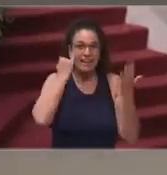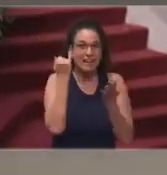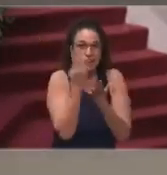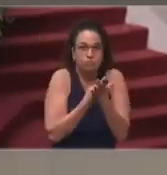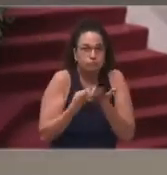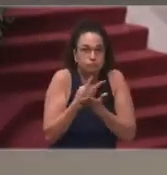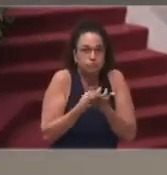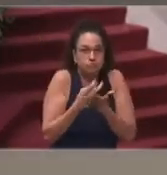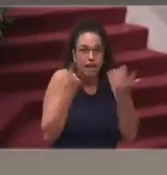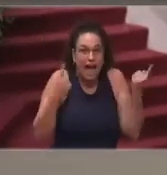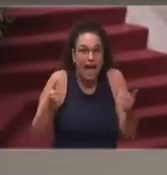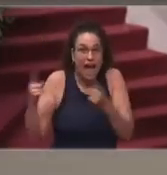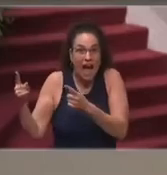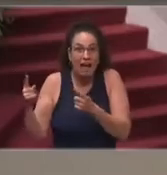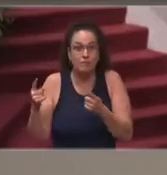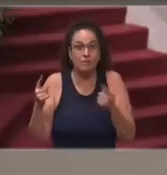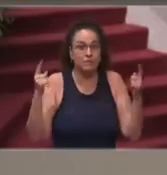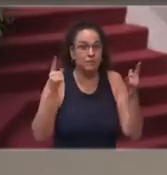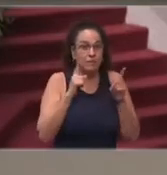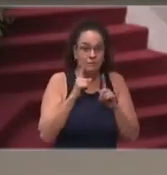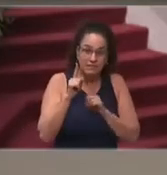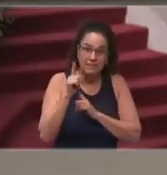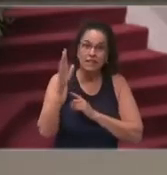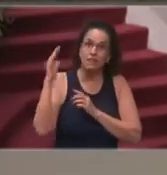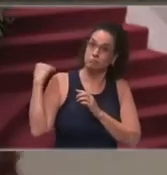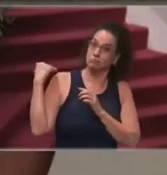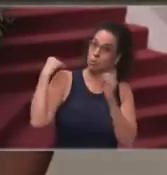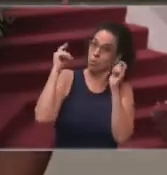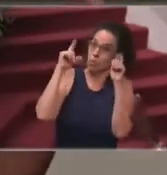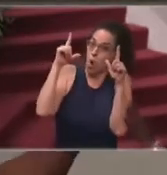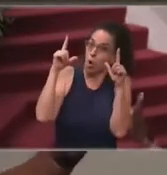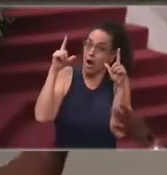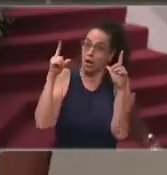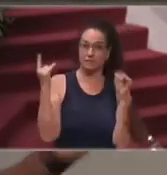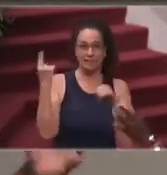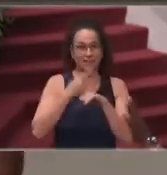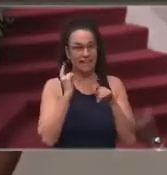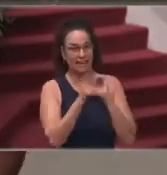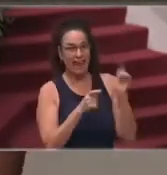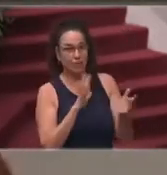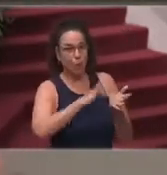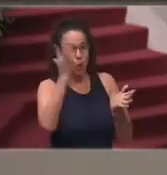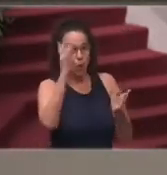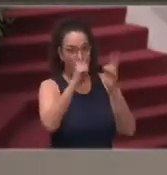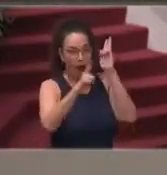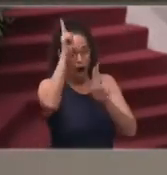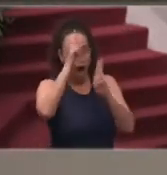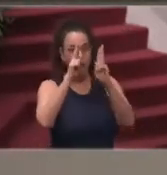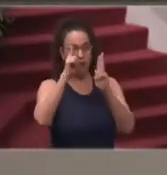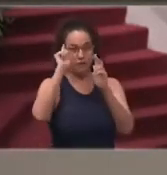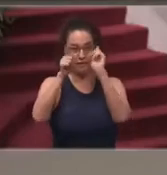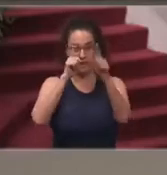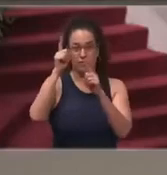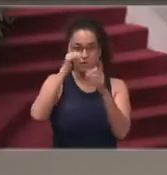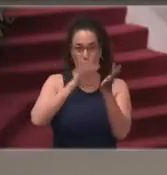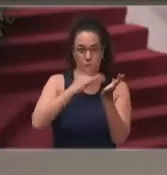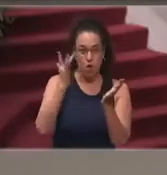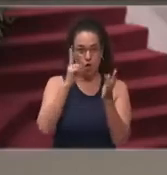night and you tossed and turned, he broke you up and he gave you glory and honor. You give him glory and honor.